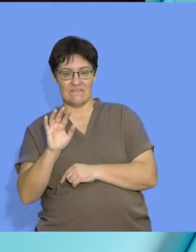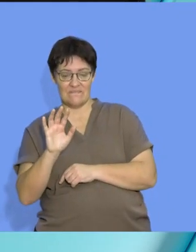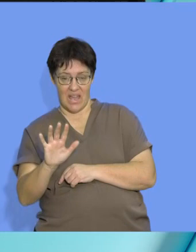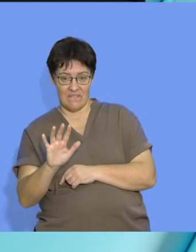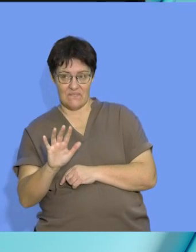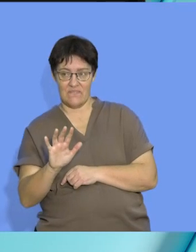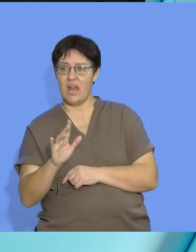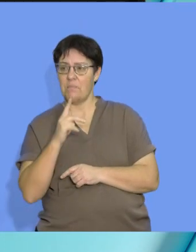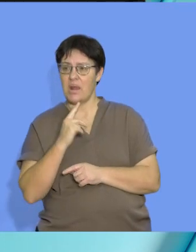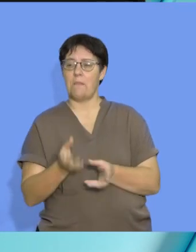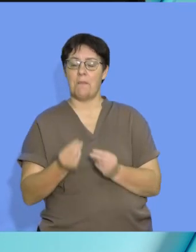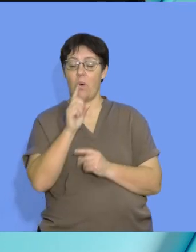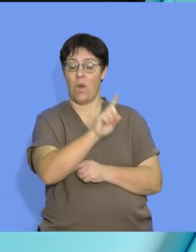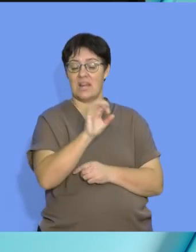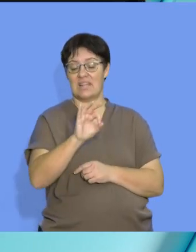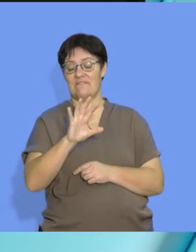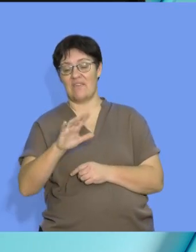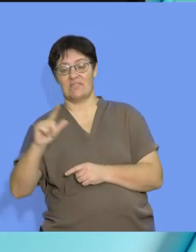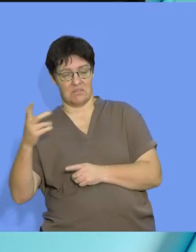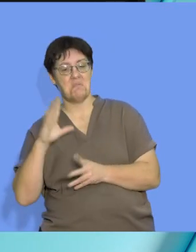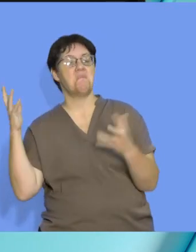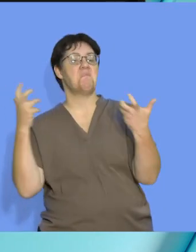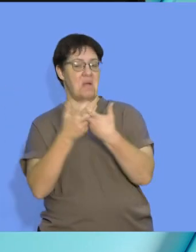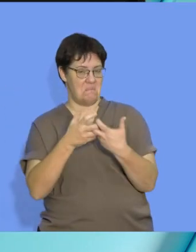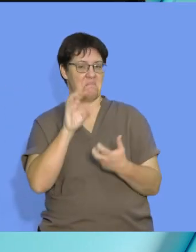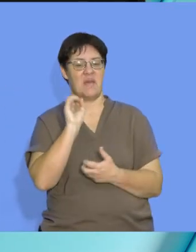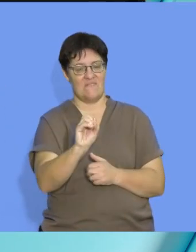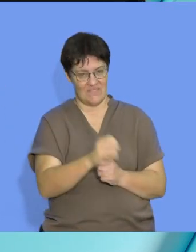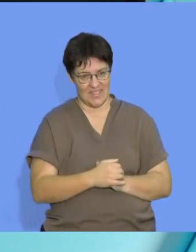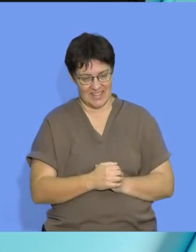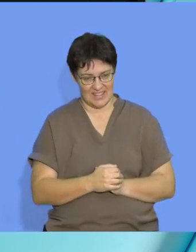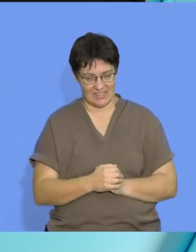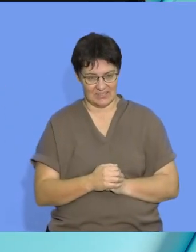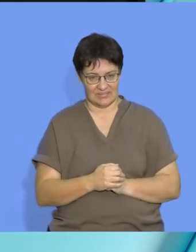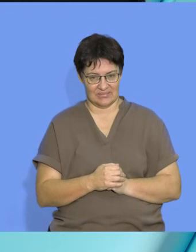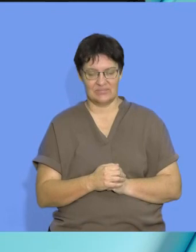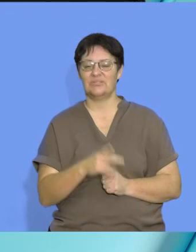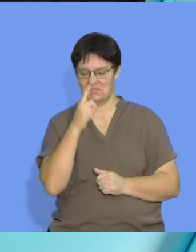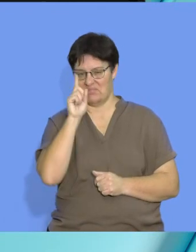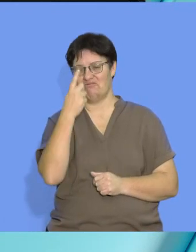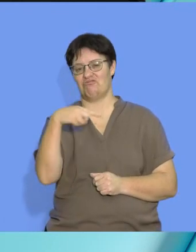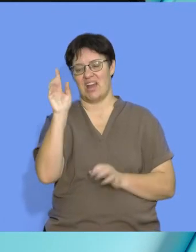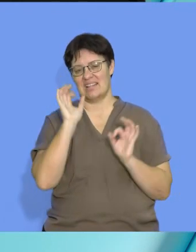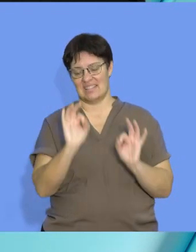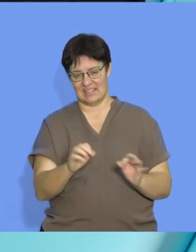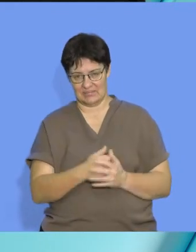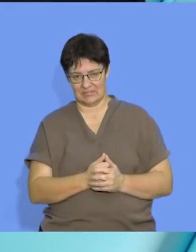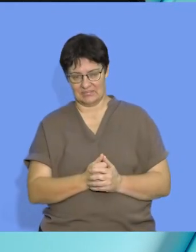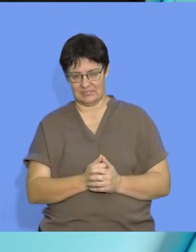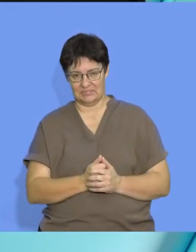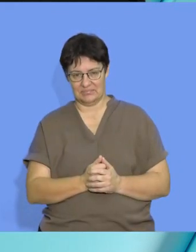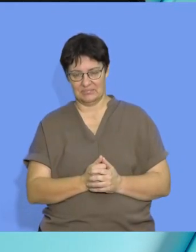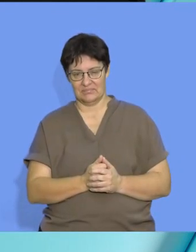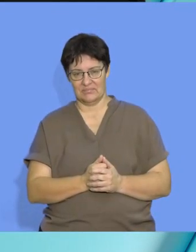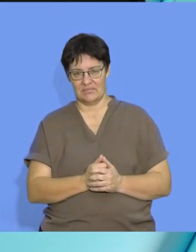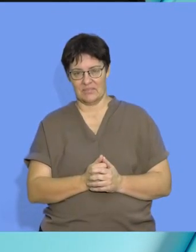sequence. So that means that general sequence, or that general term, is correct for that pattern.